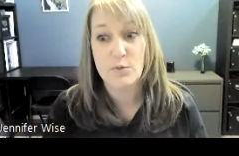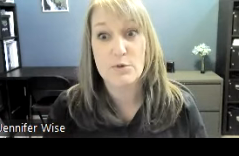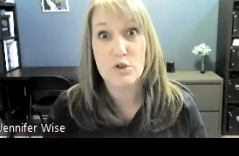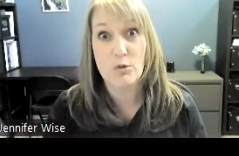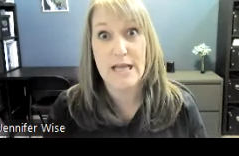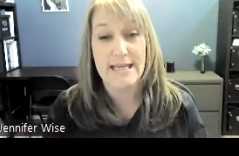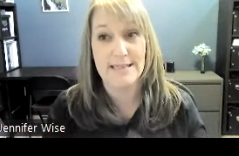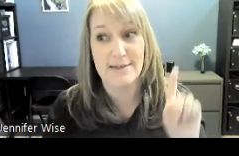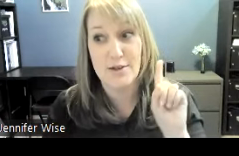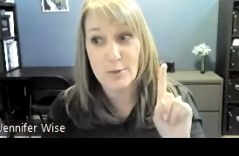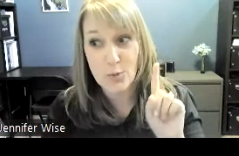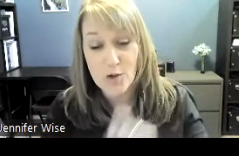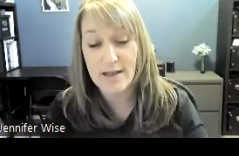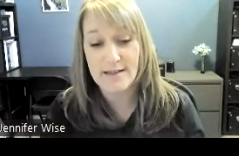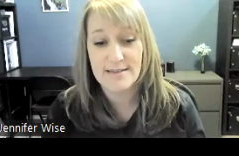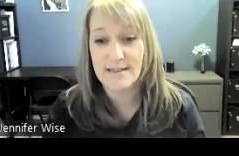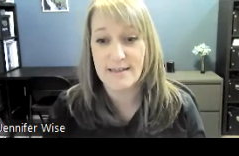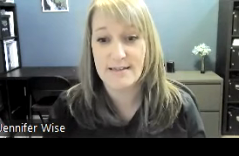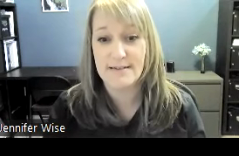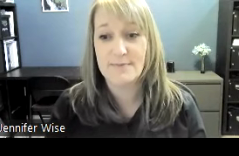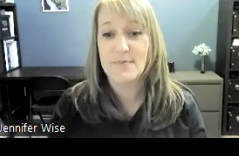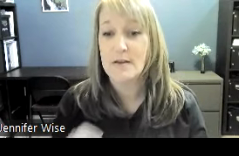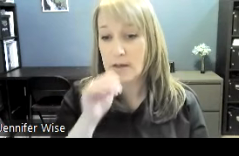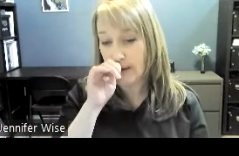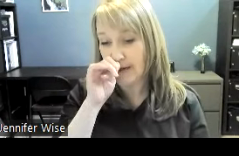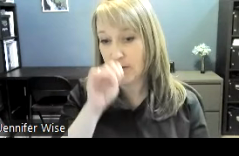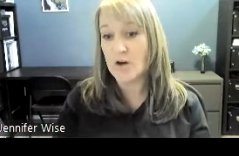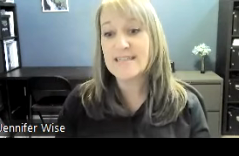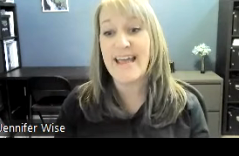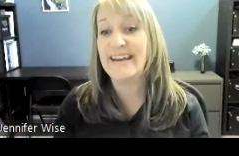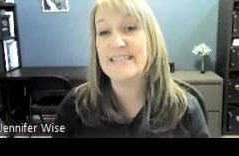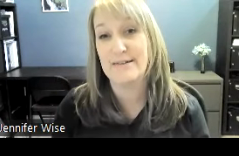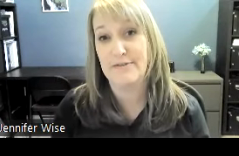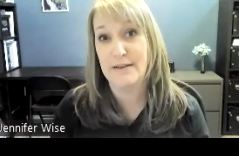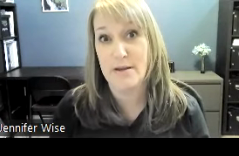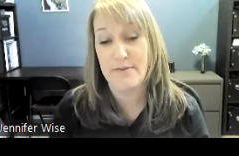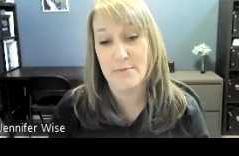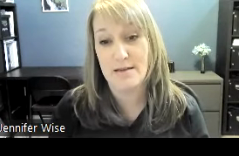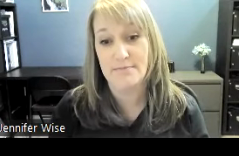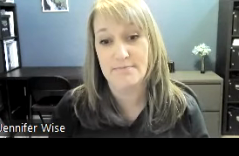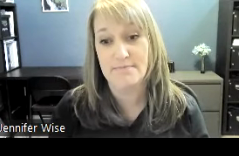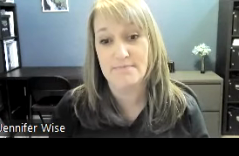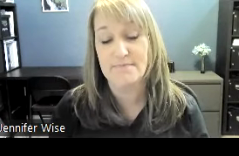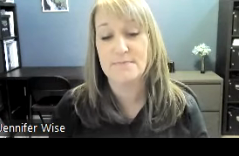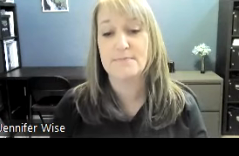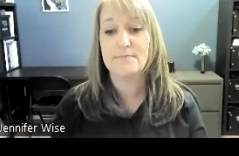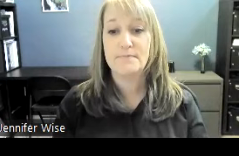So remember don't like is actually one sign. All right. There aren't any deaths in my family.